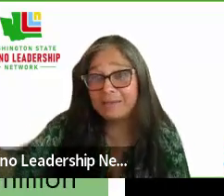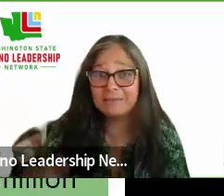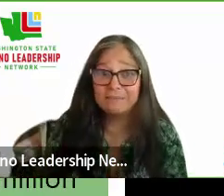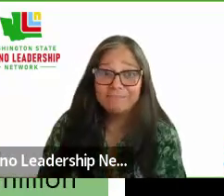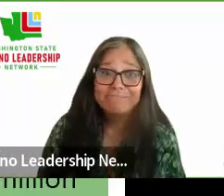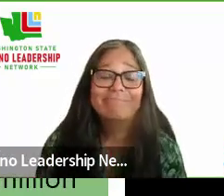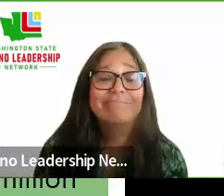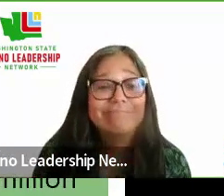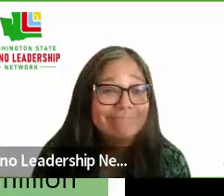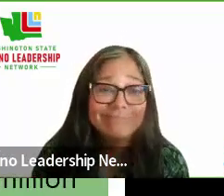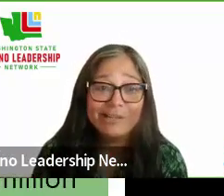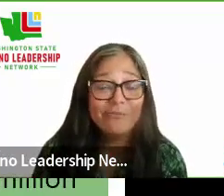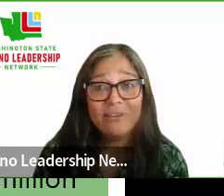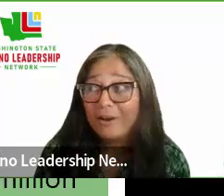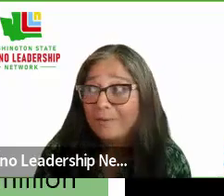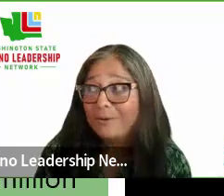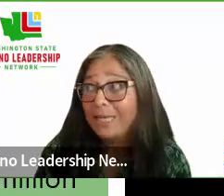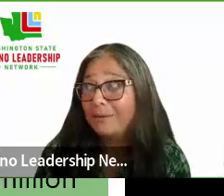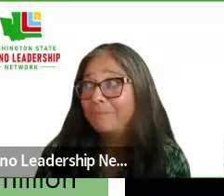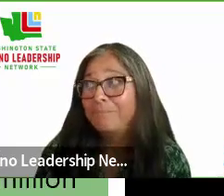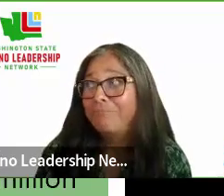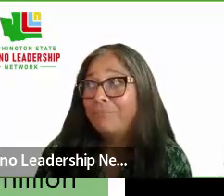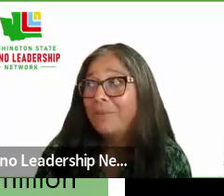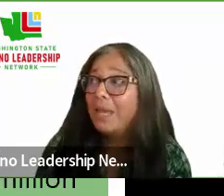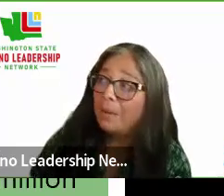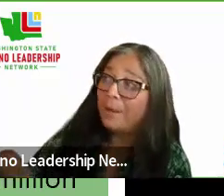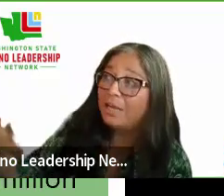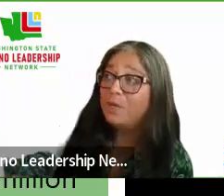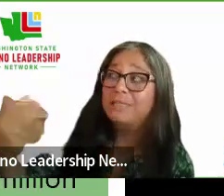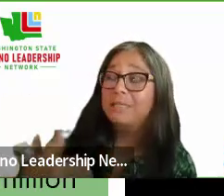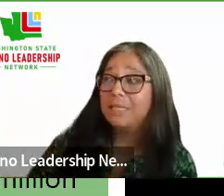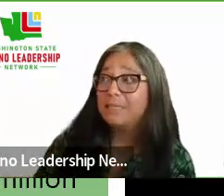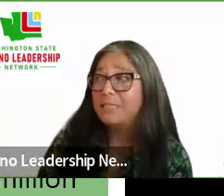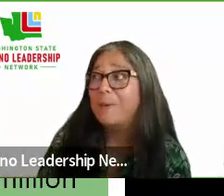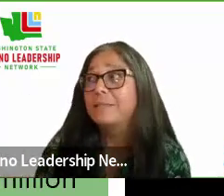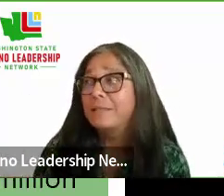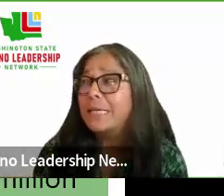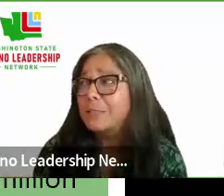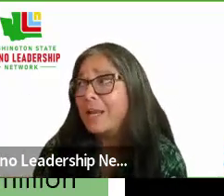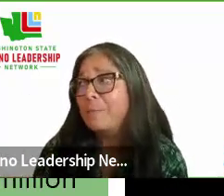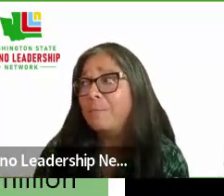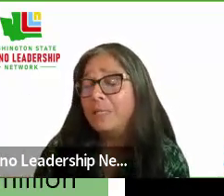it's because they're afraid of our community. By